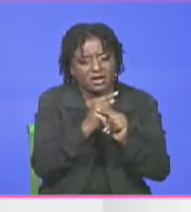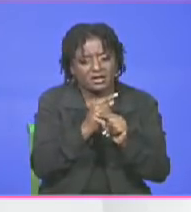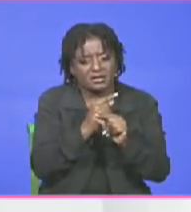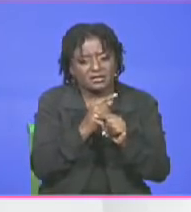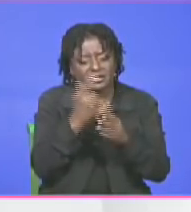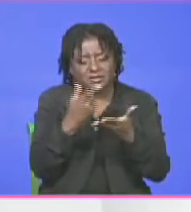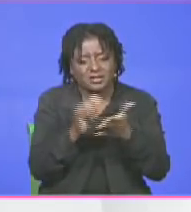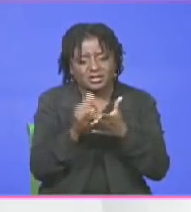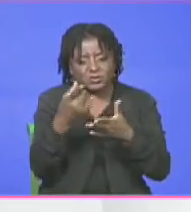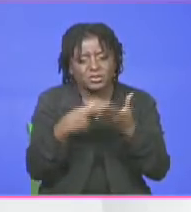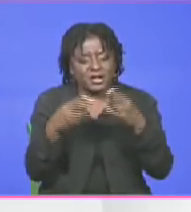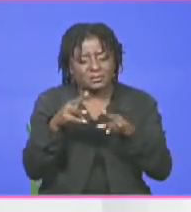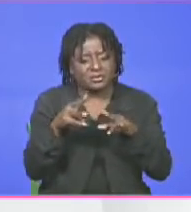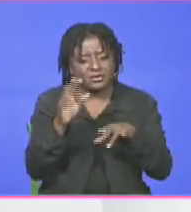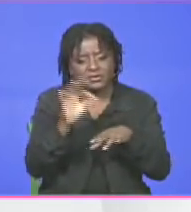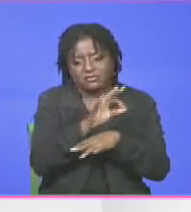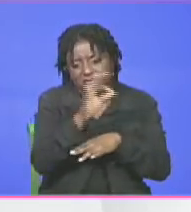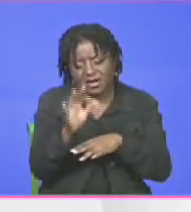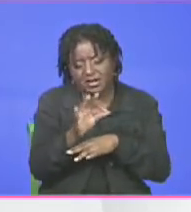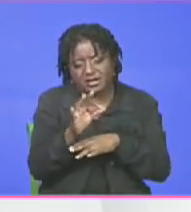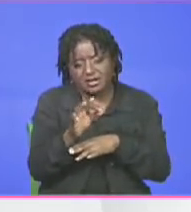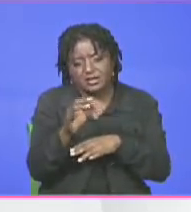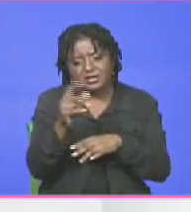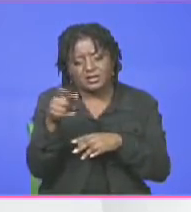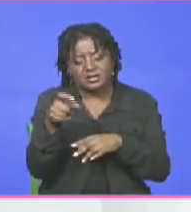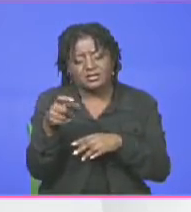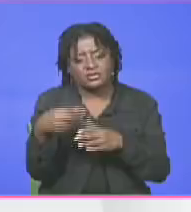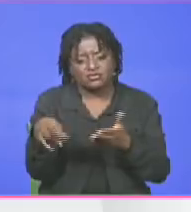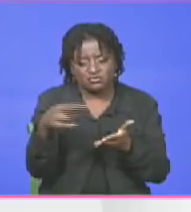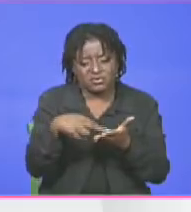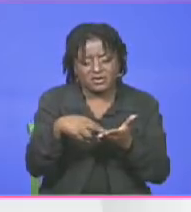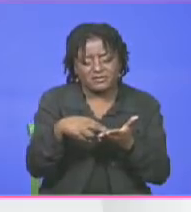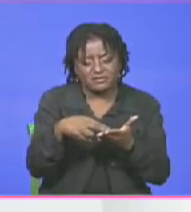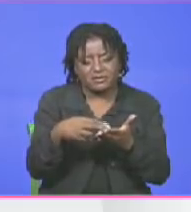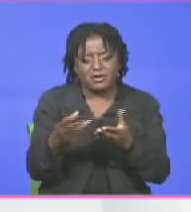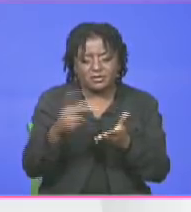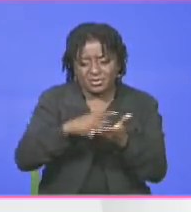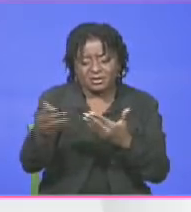also to refund all the funeral homes that had to pay those fees on Fridays without any notice.